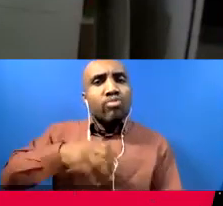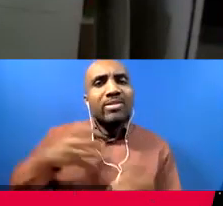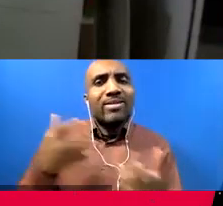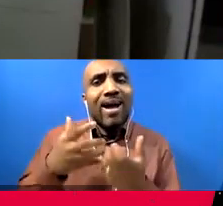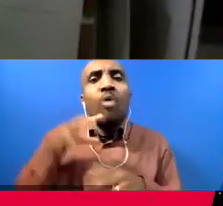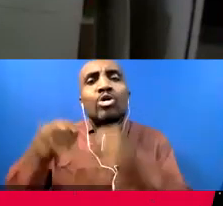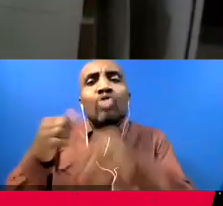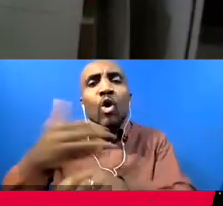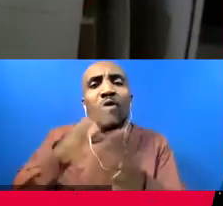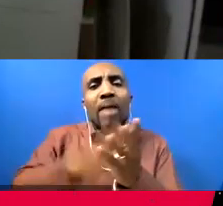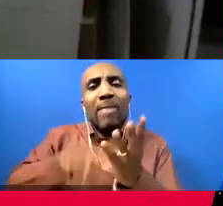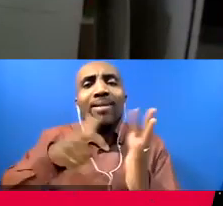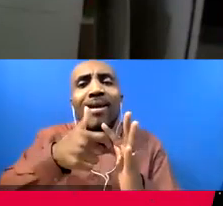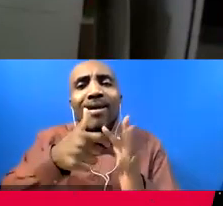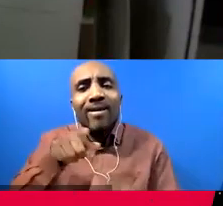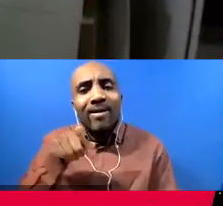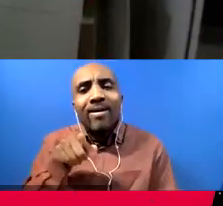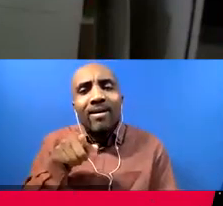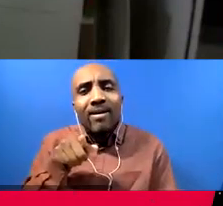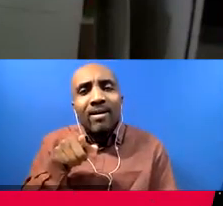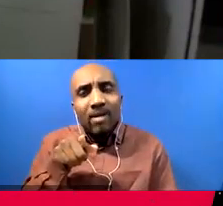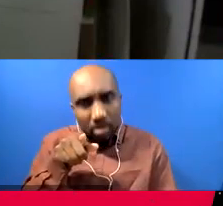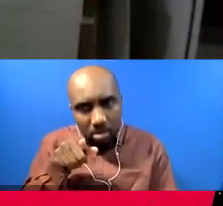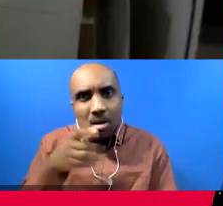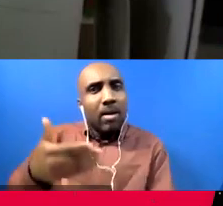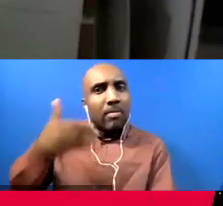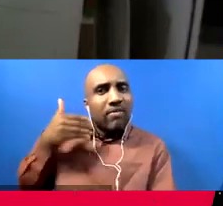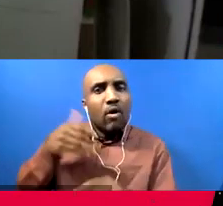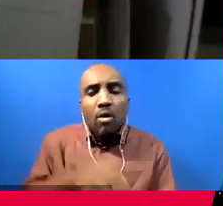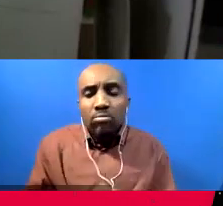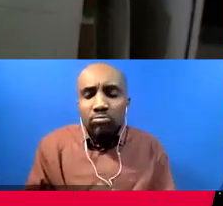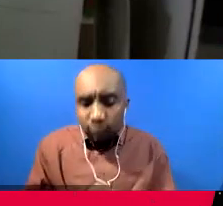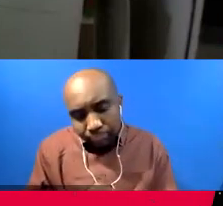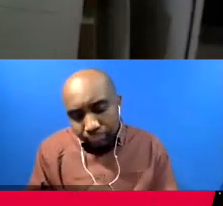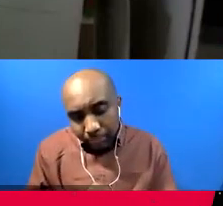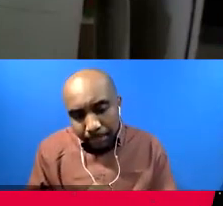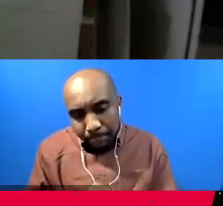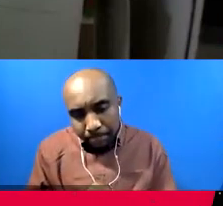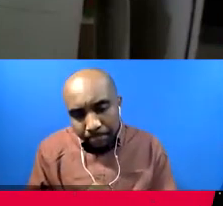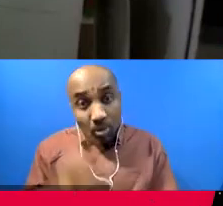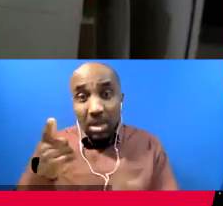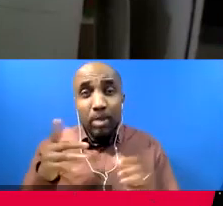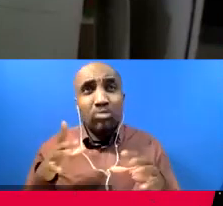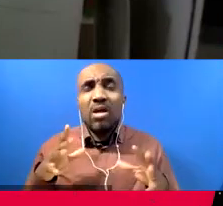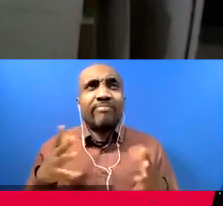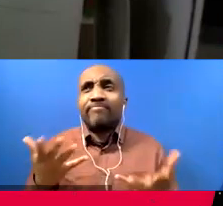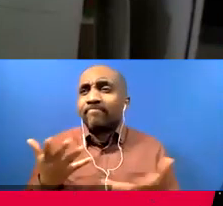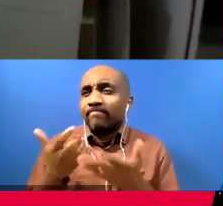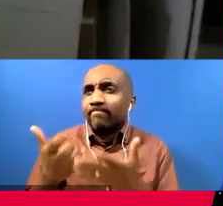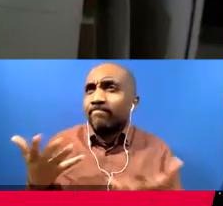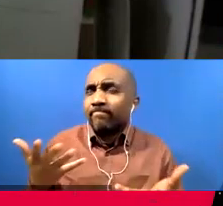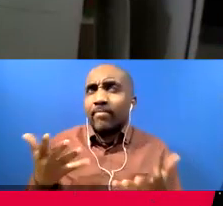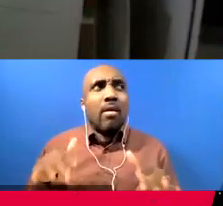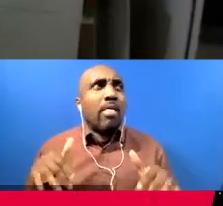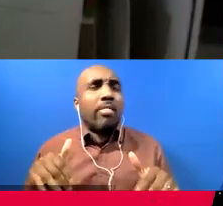power is the struggle before. So Martin Luther King was not there to fight at some point. Maybe it was, it looks like